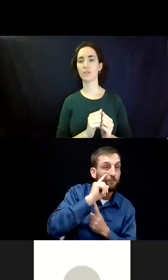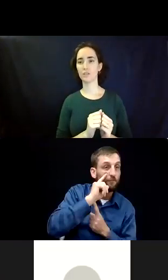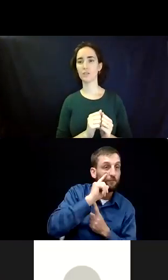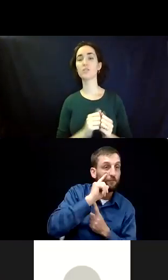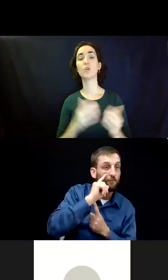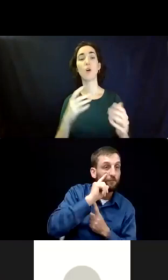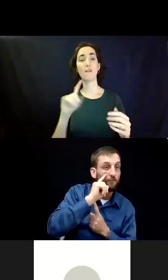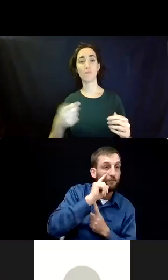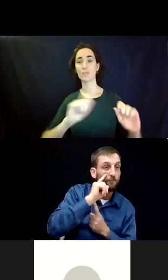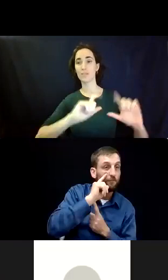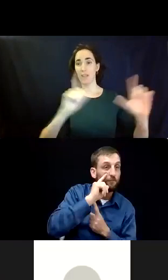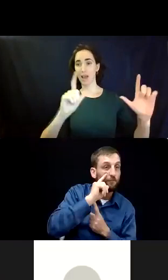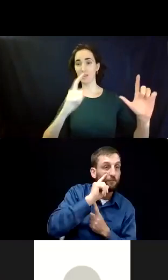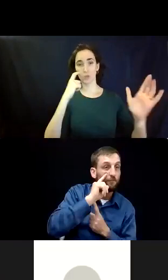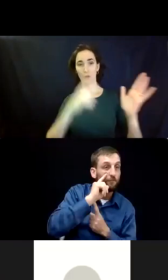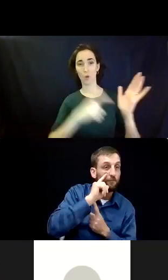deliver services